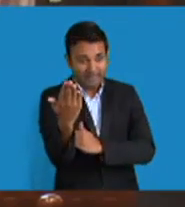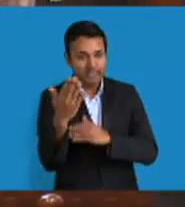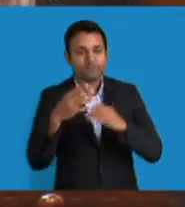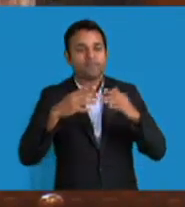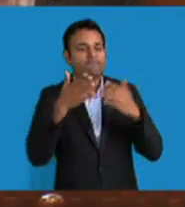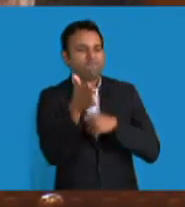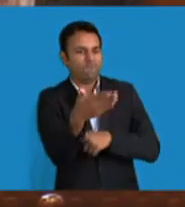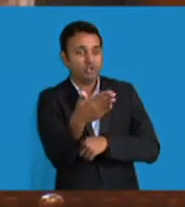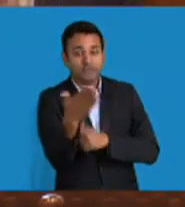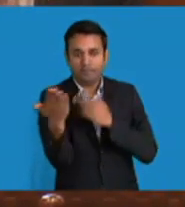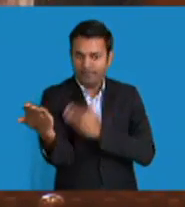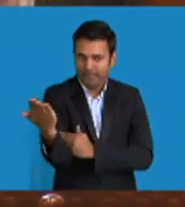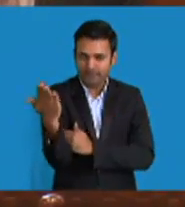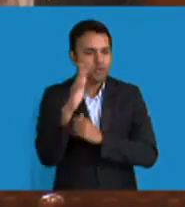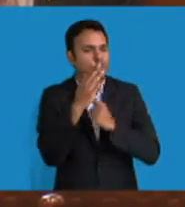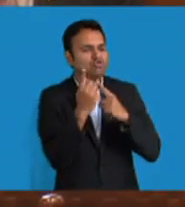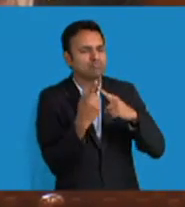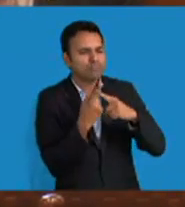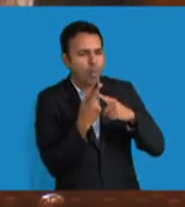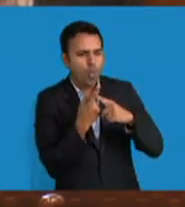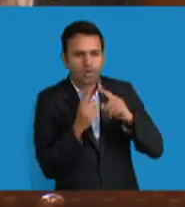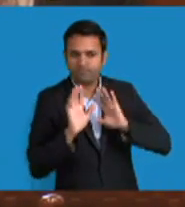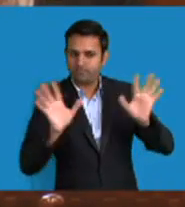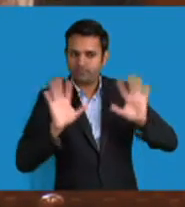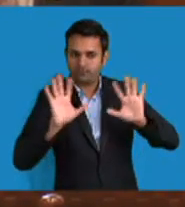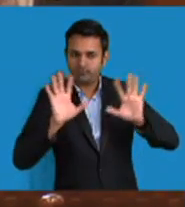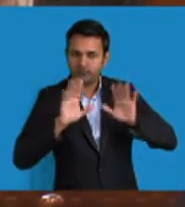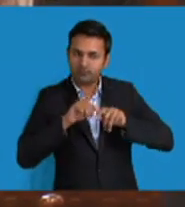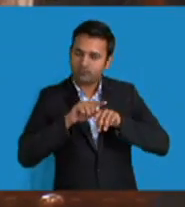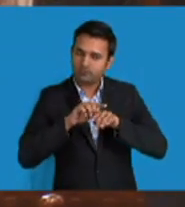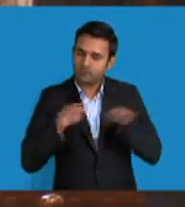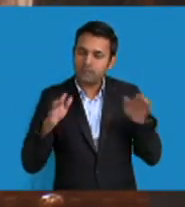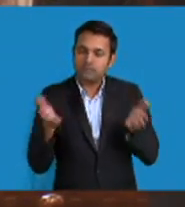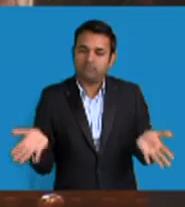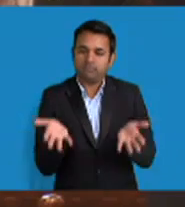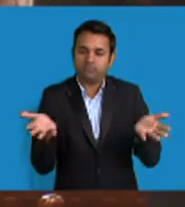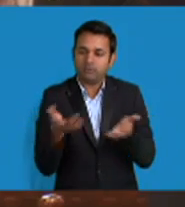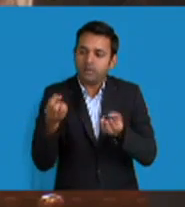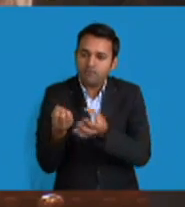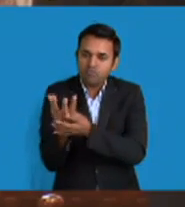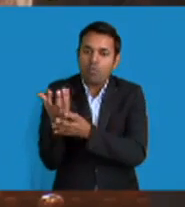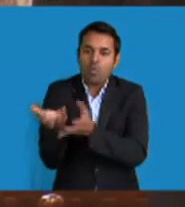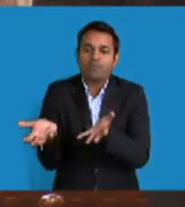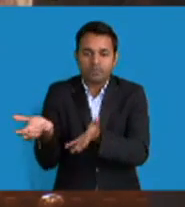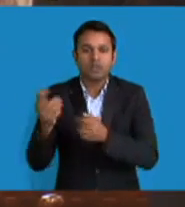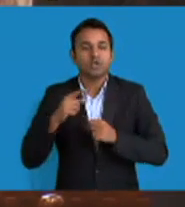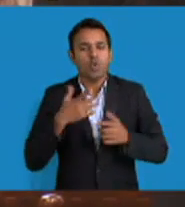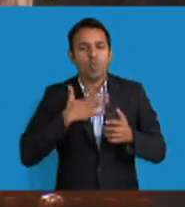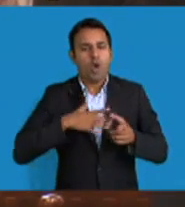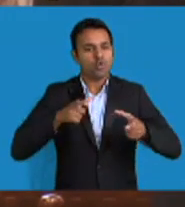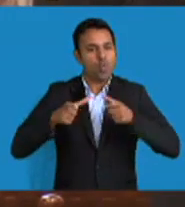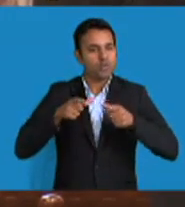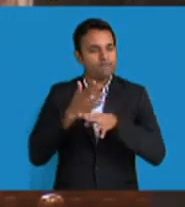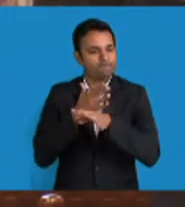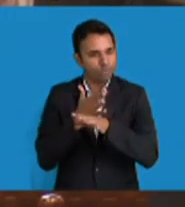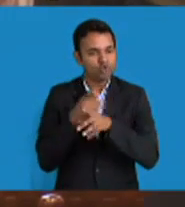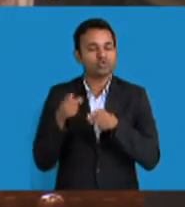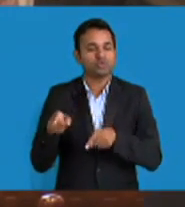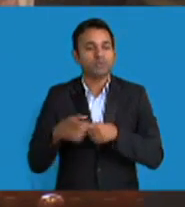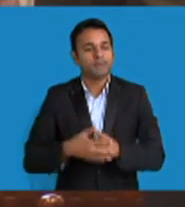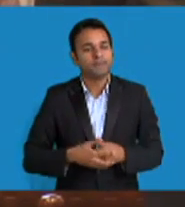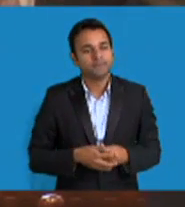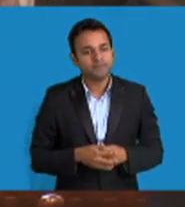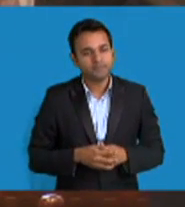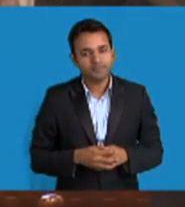This will enhance our enforcement means, which is intended to create an impact on buyer and fisher folk